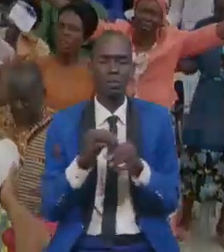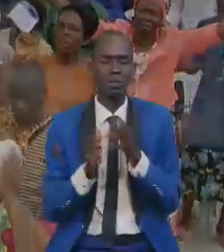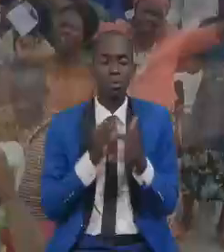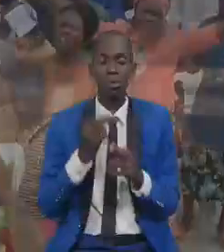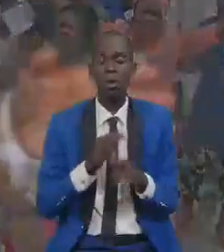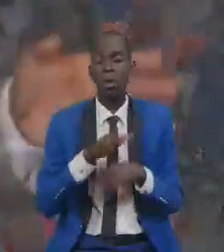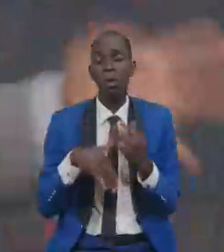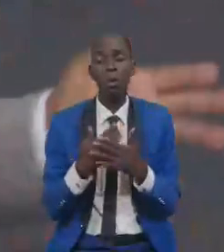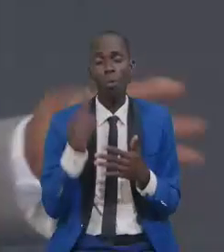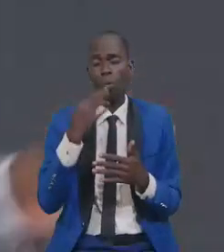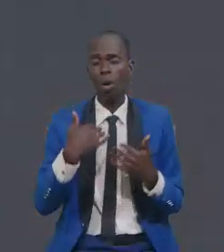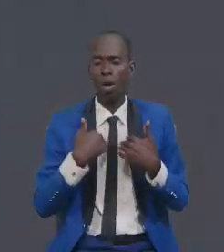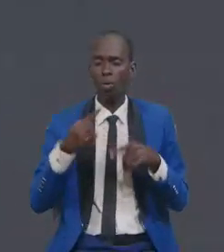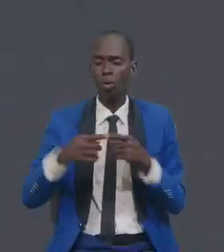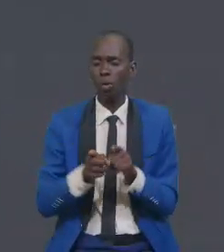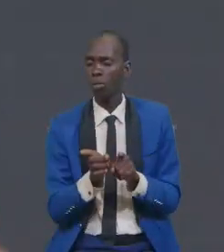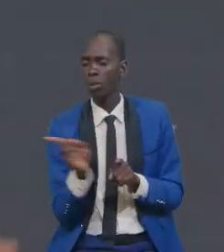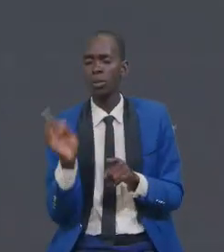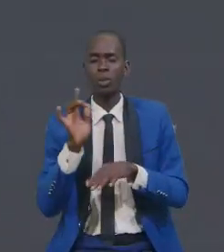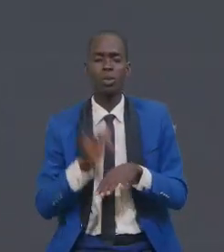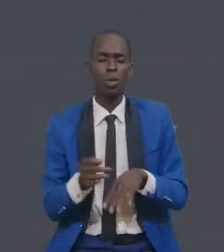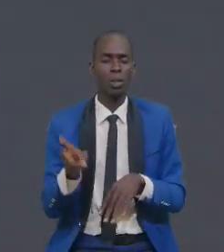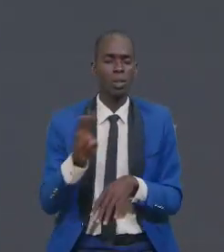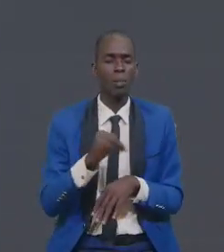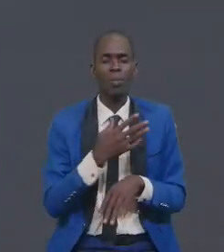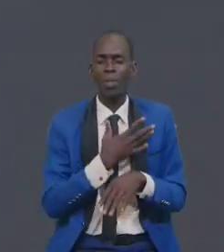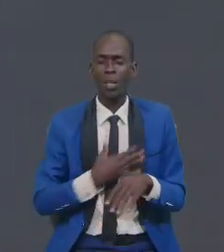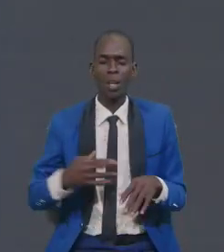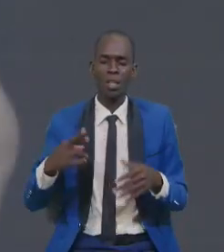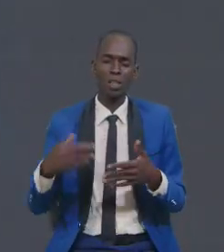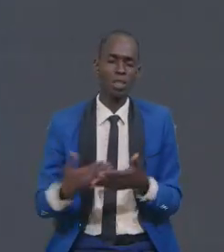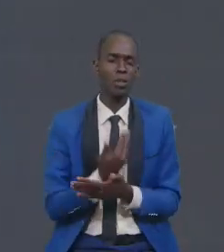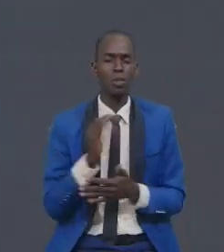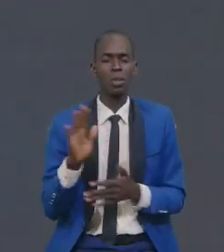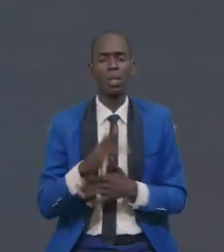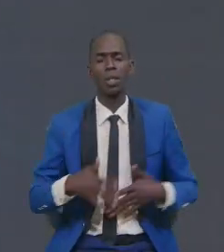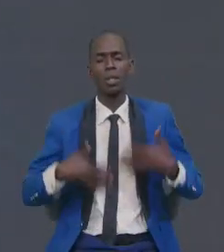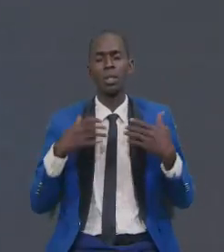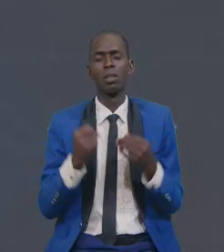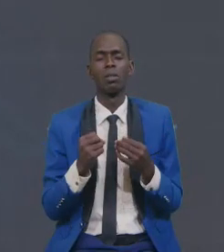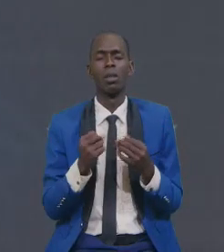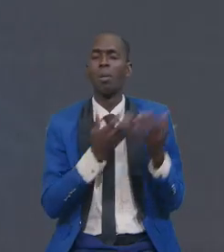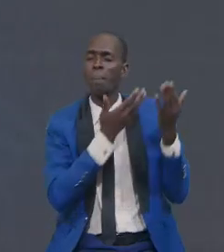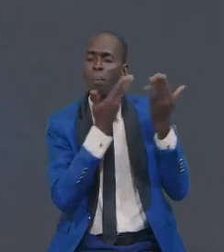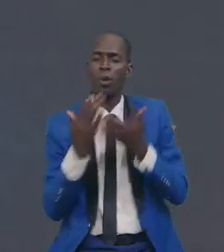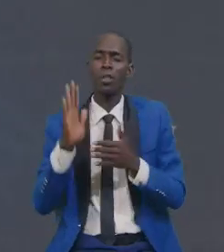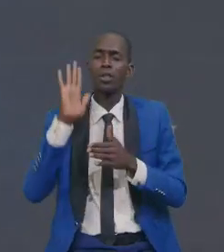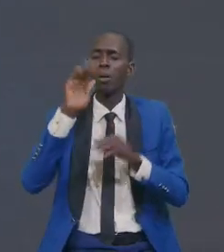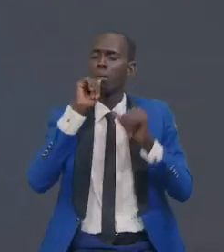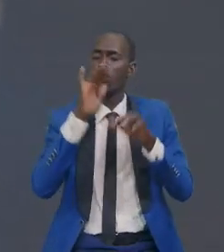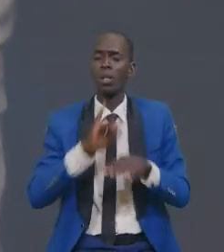who have gone astray, touch them and renew their lives. Bring your blessing that